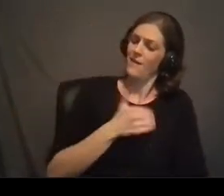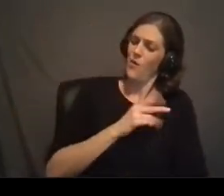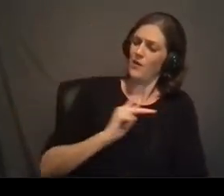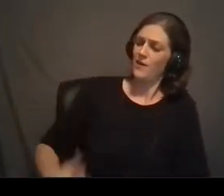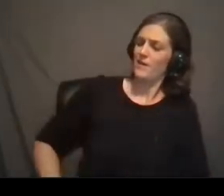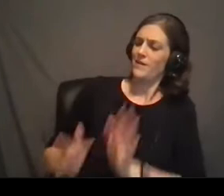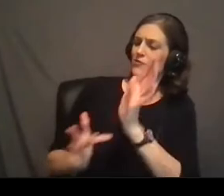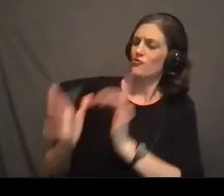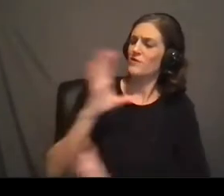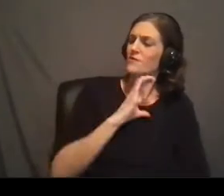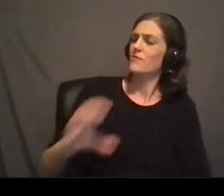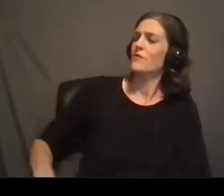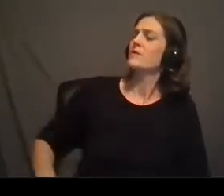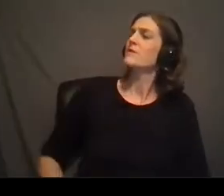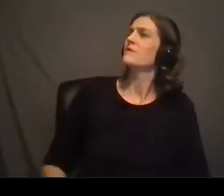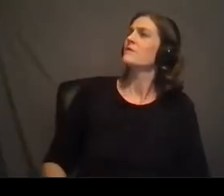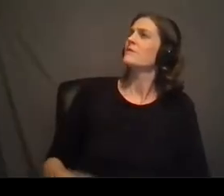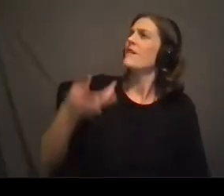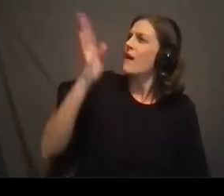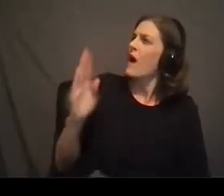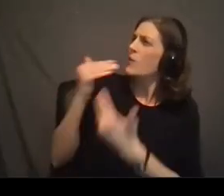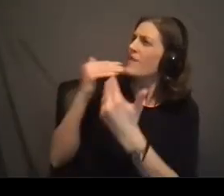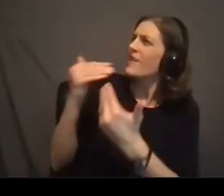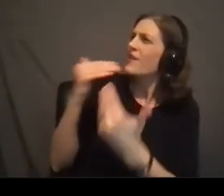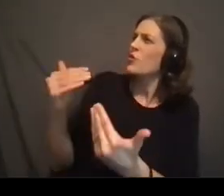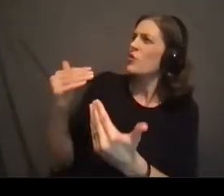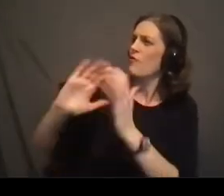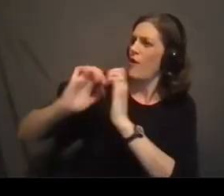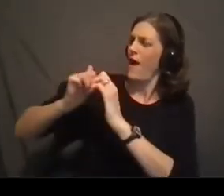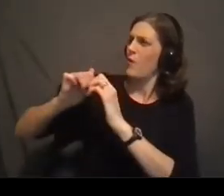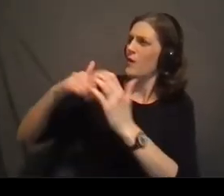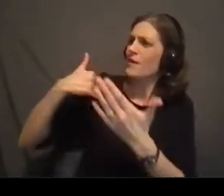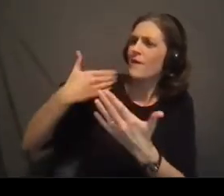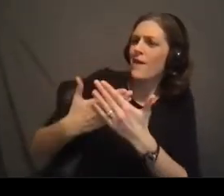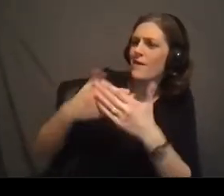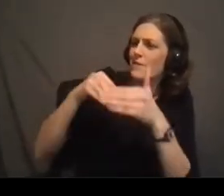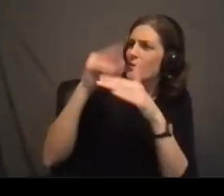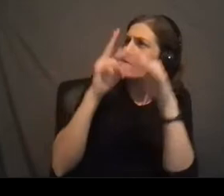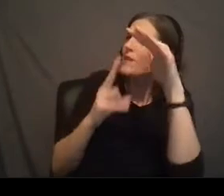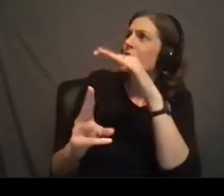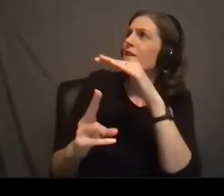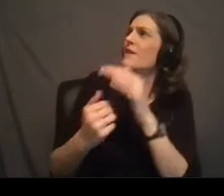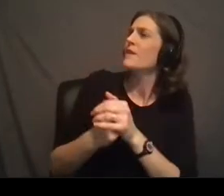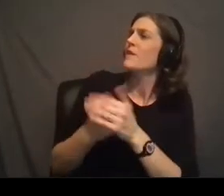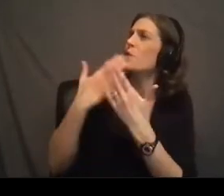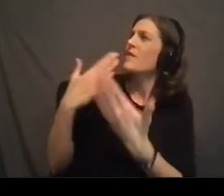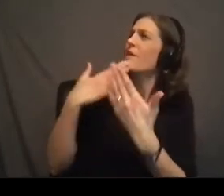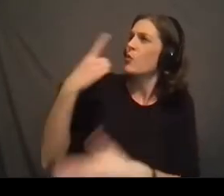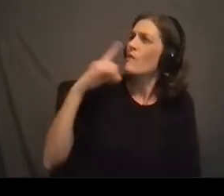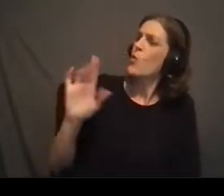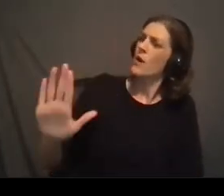Christ. God, we thank you for the way that he came in humility. We thank you for